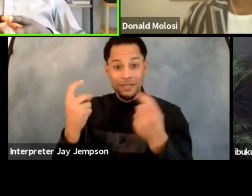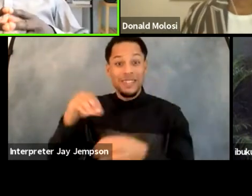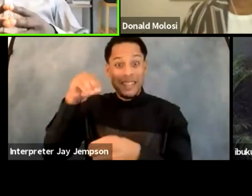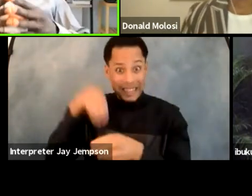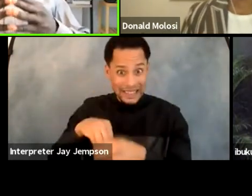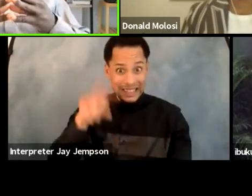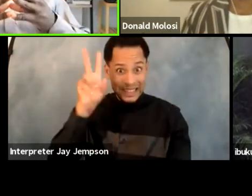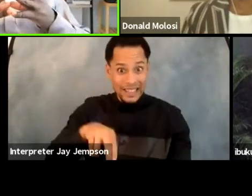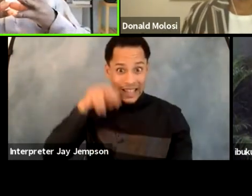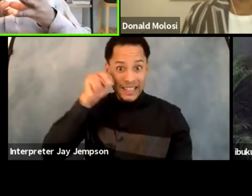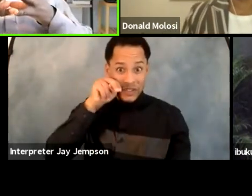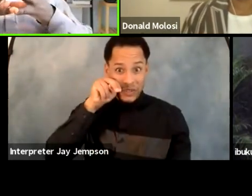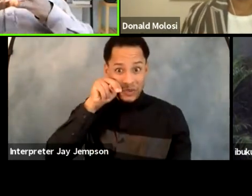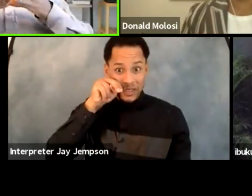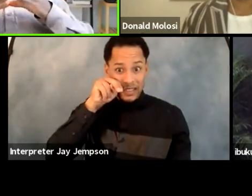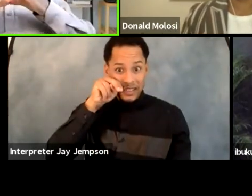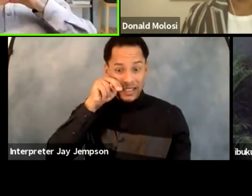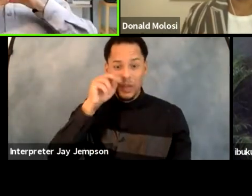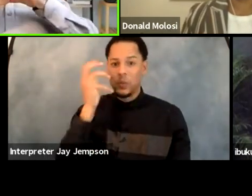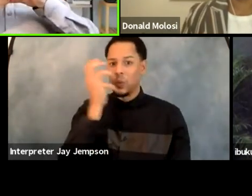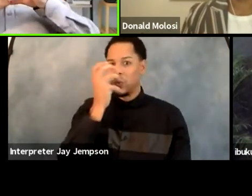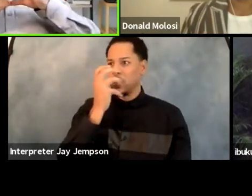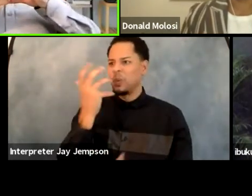right? Because